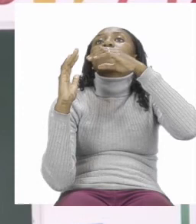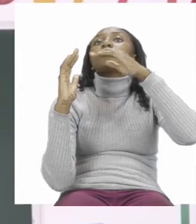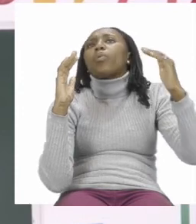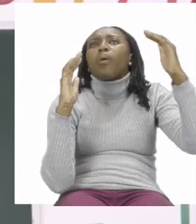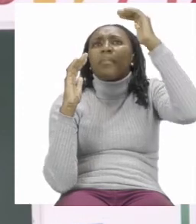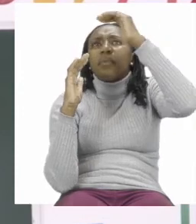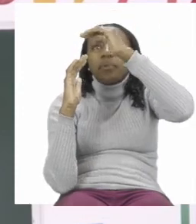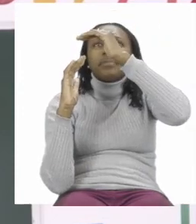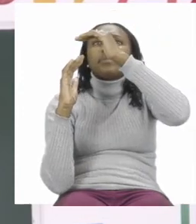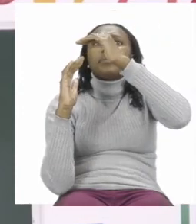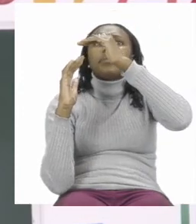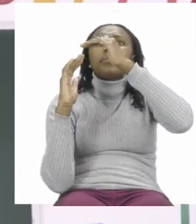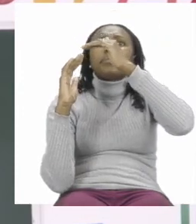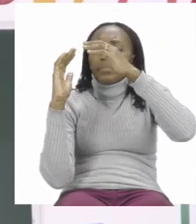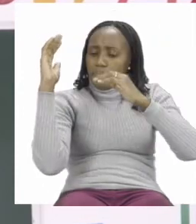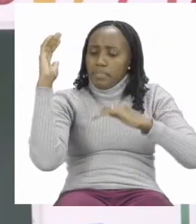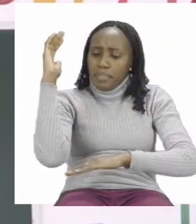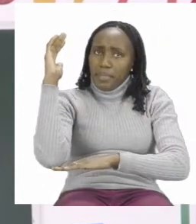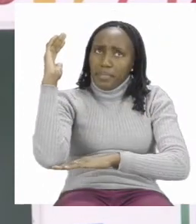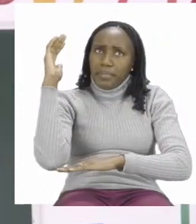above, below,